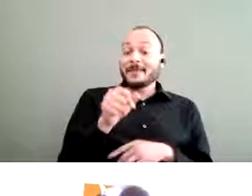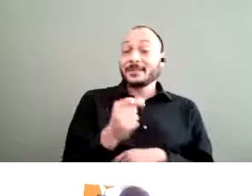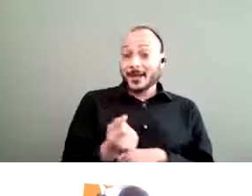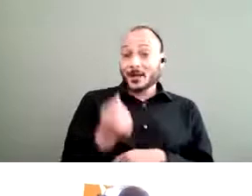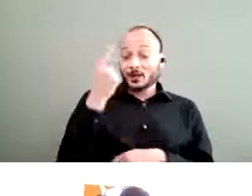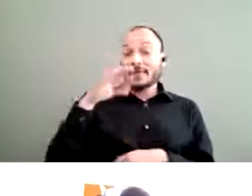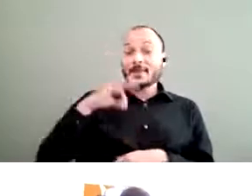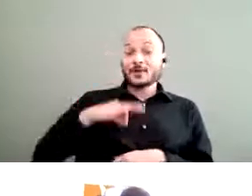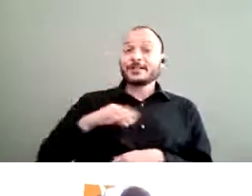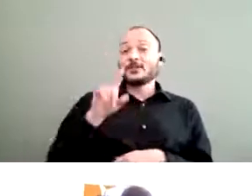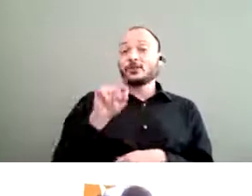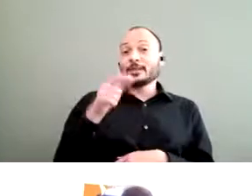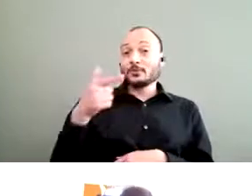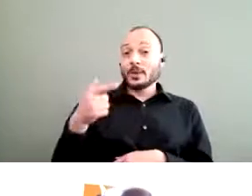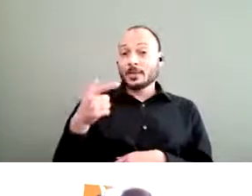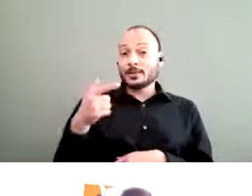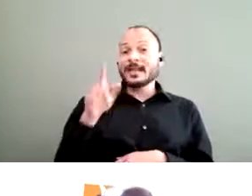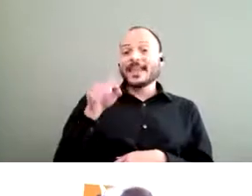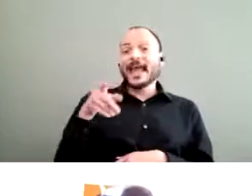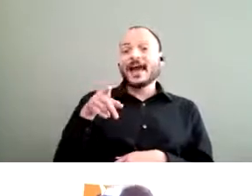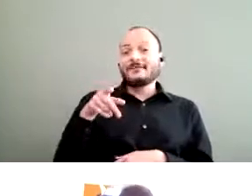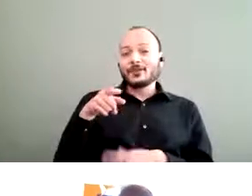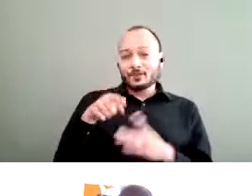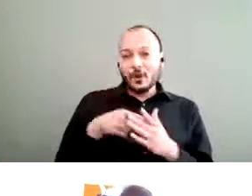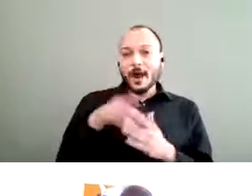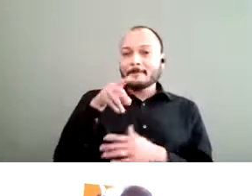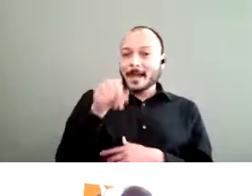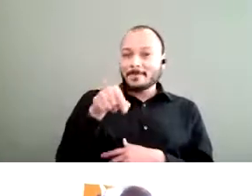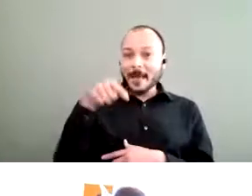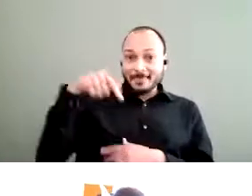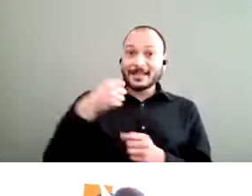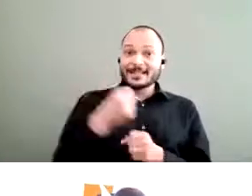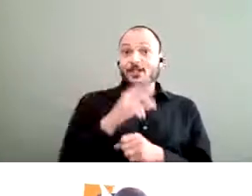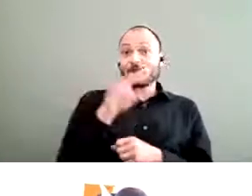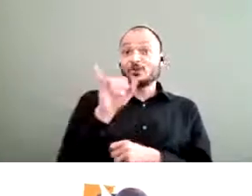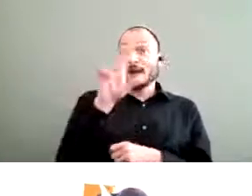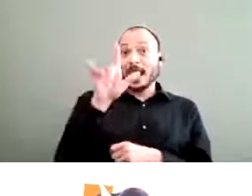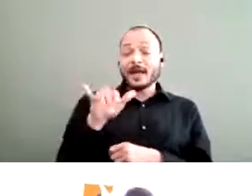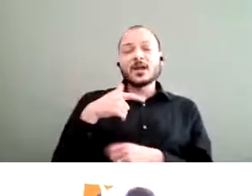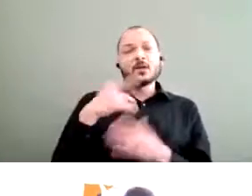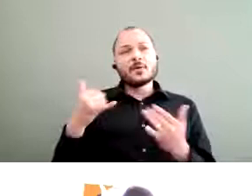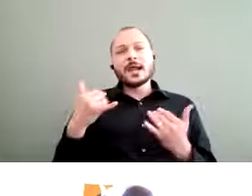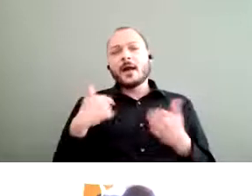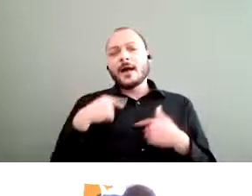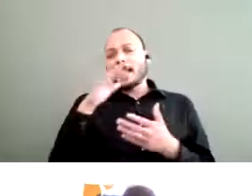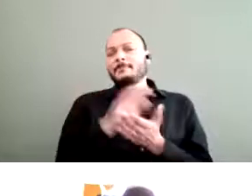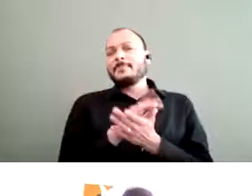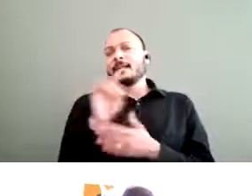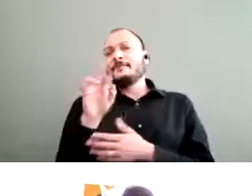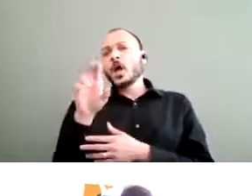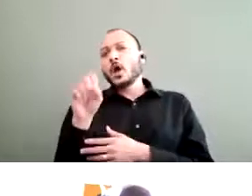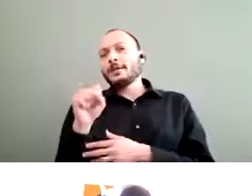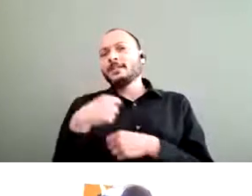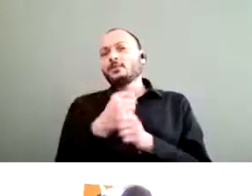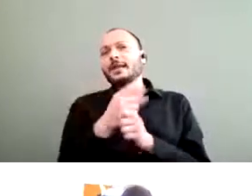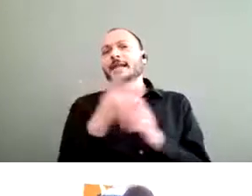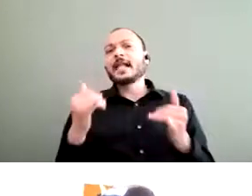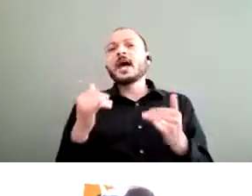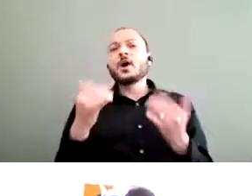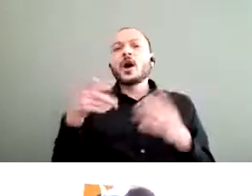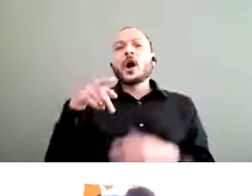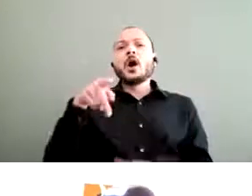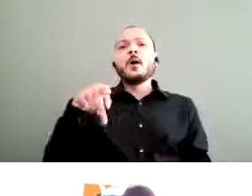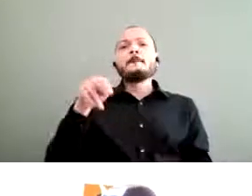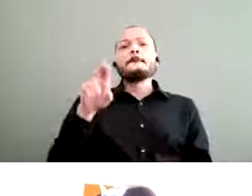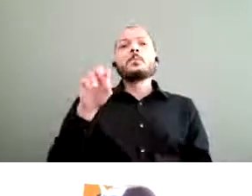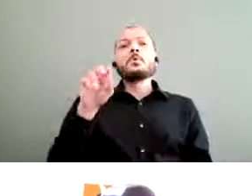have to start paying them out in July. And right now, I believe the IRS is in the process of creating a portal so that these